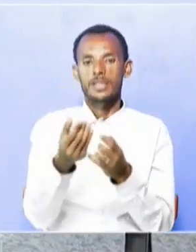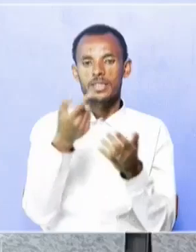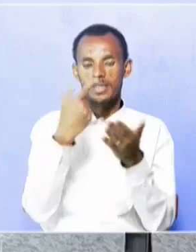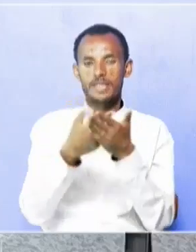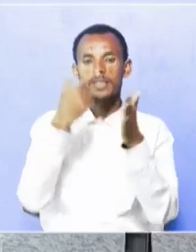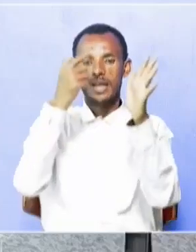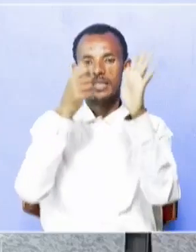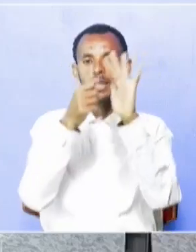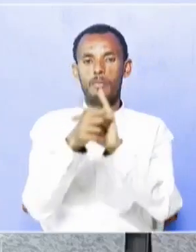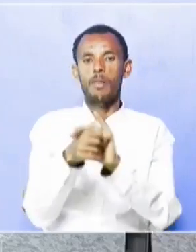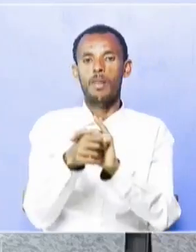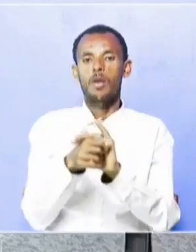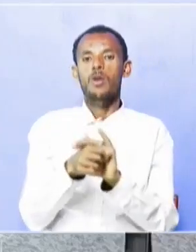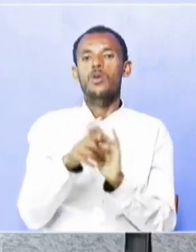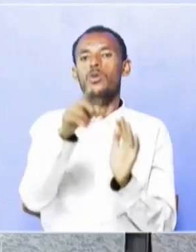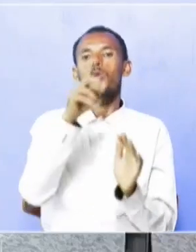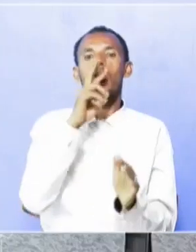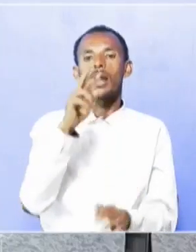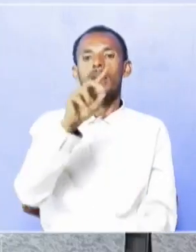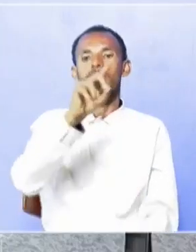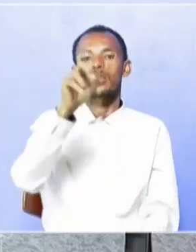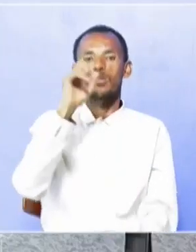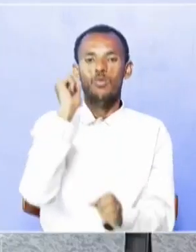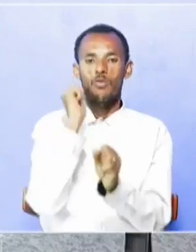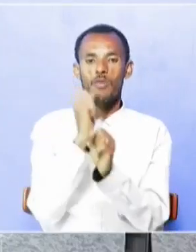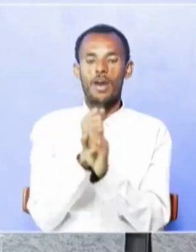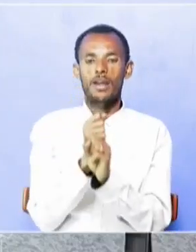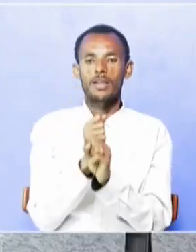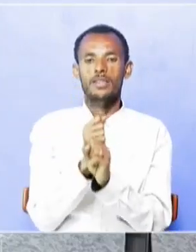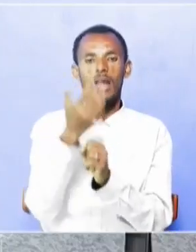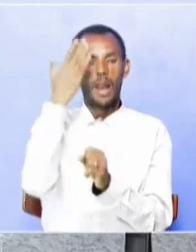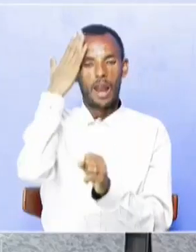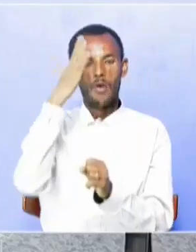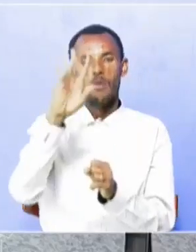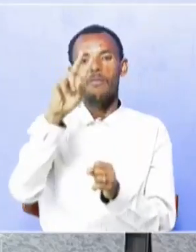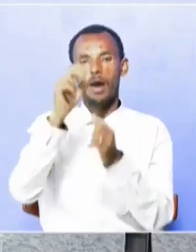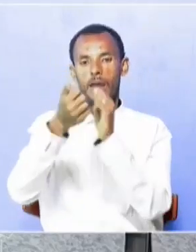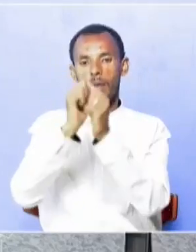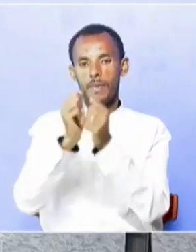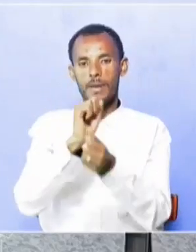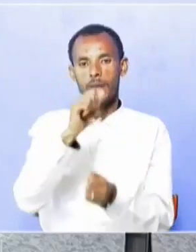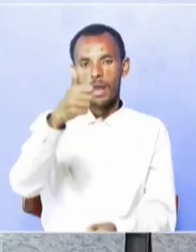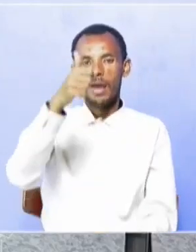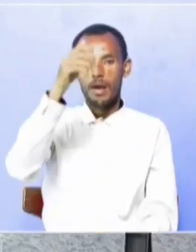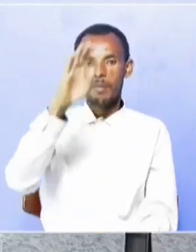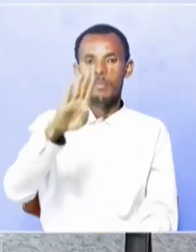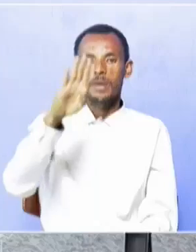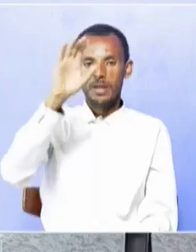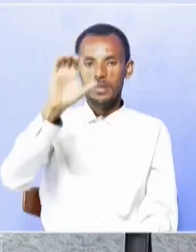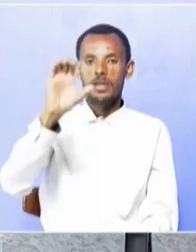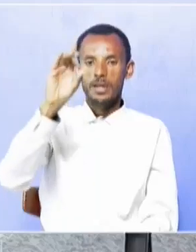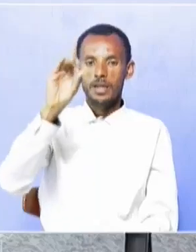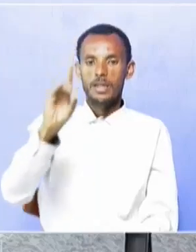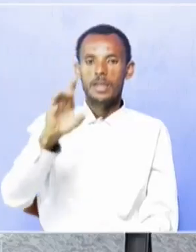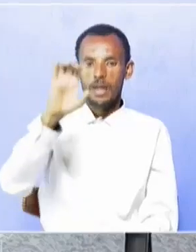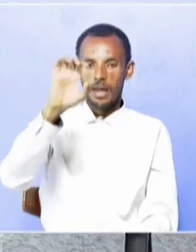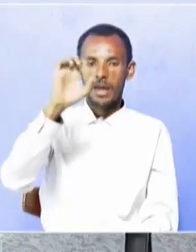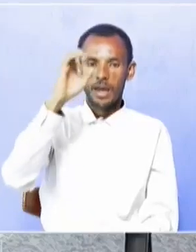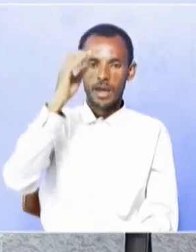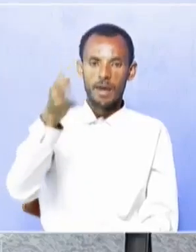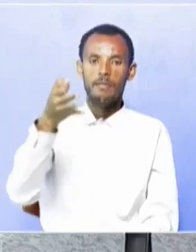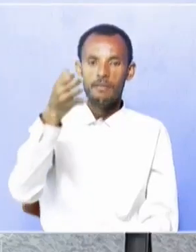this example, you are asked to find the unknown variables A, B, C, D, E,